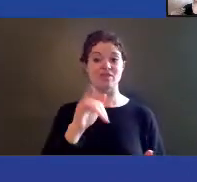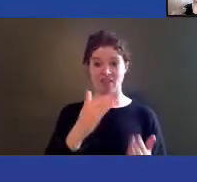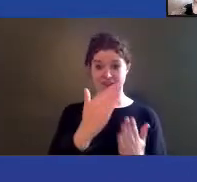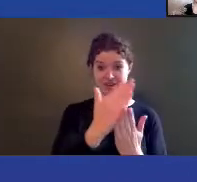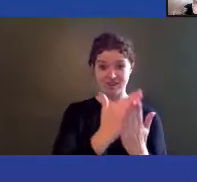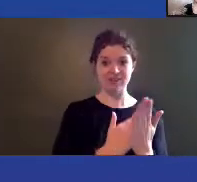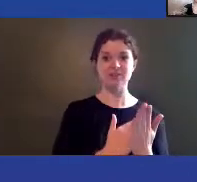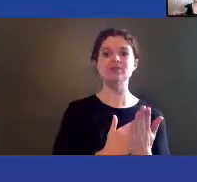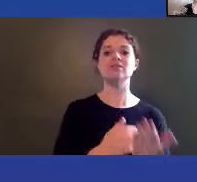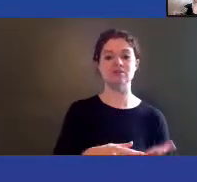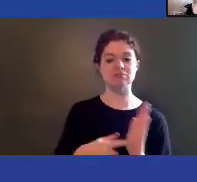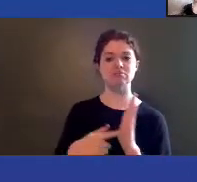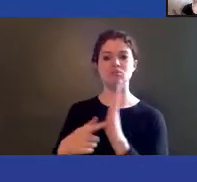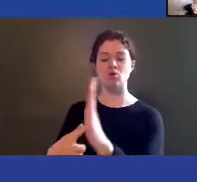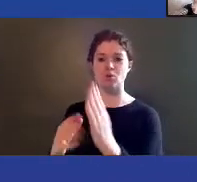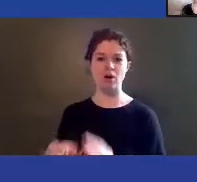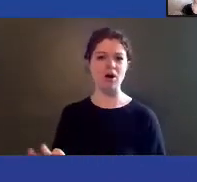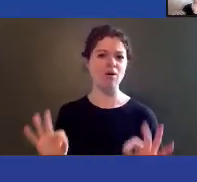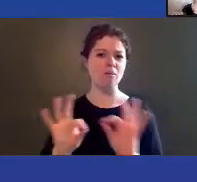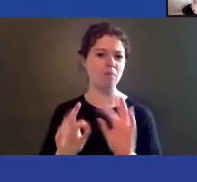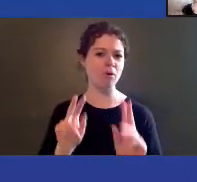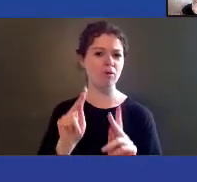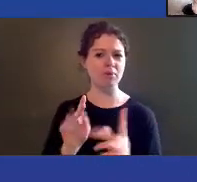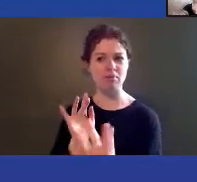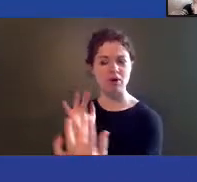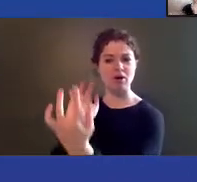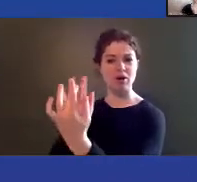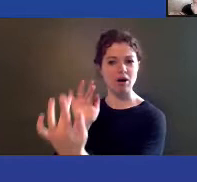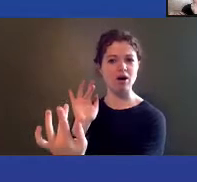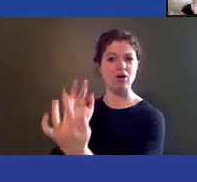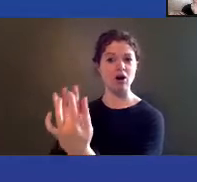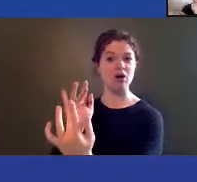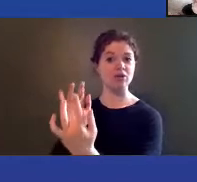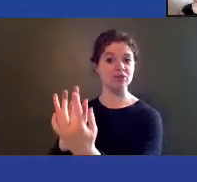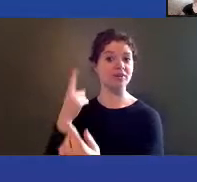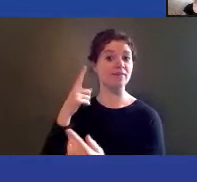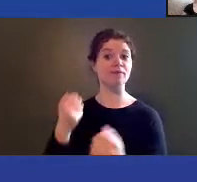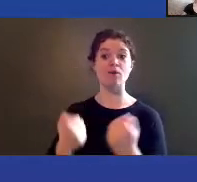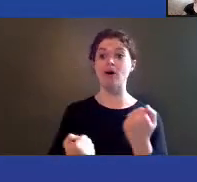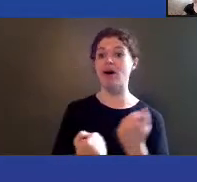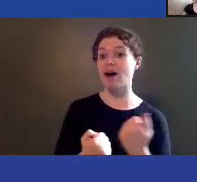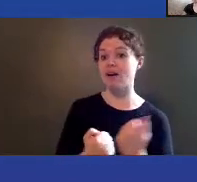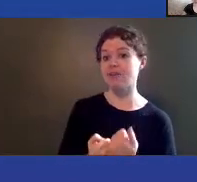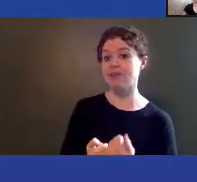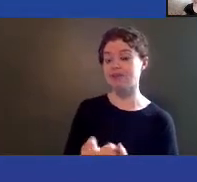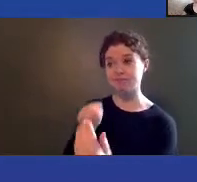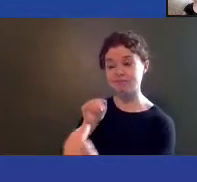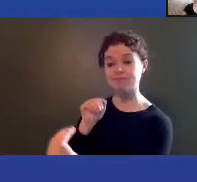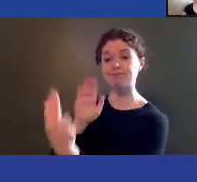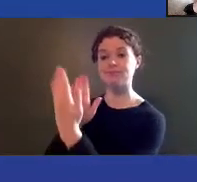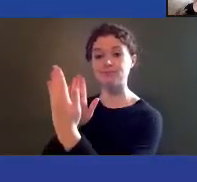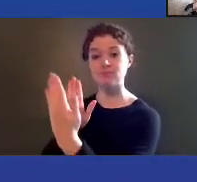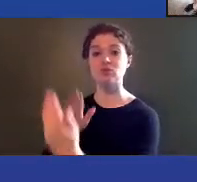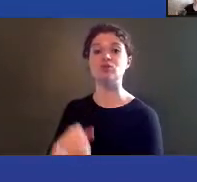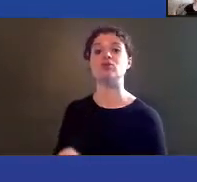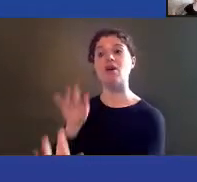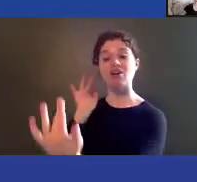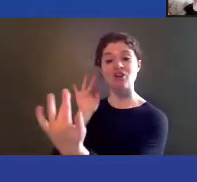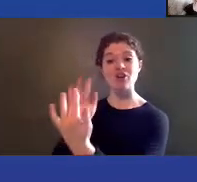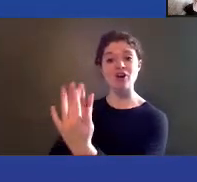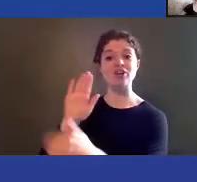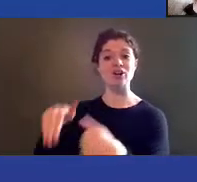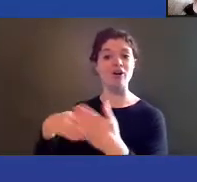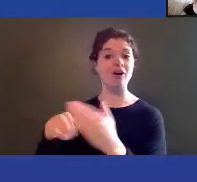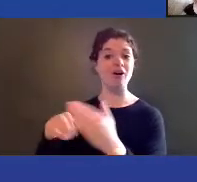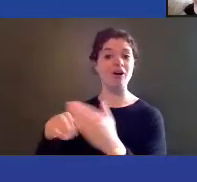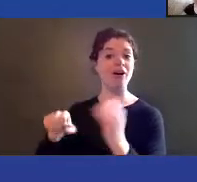So they're key people to contact when you're doing your advocacy work and your direct lobbying. Contacting those sponsors and co-sponsors can then lead